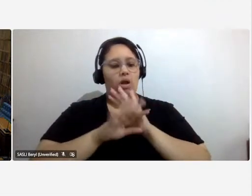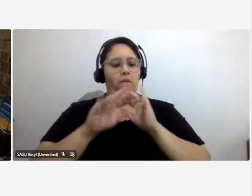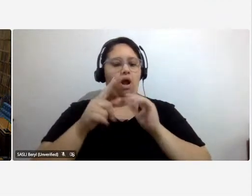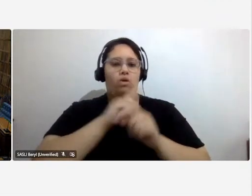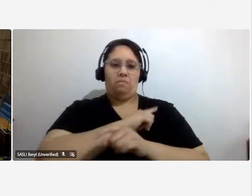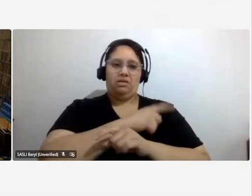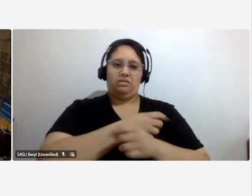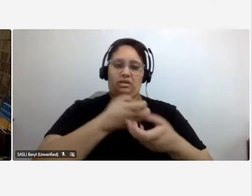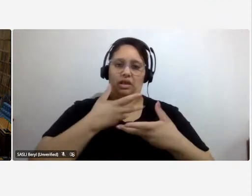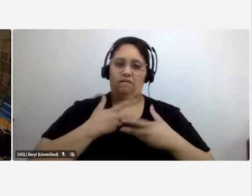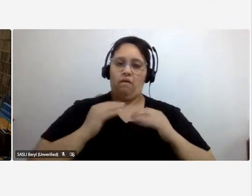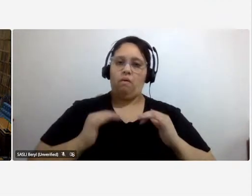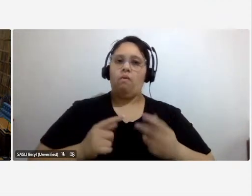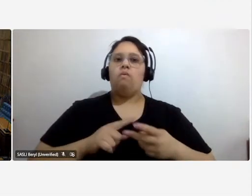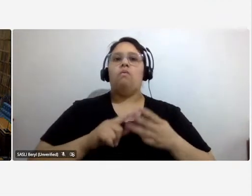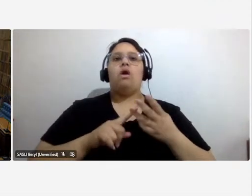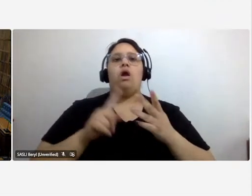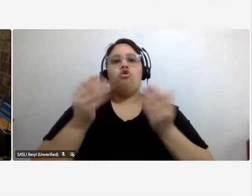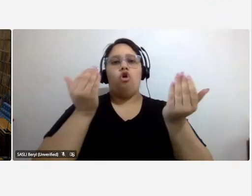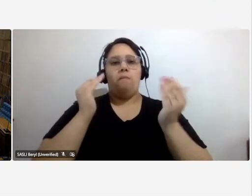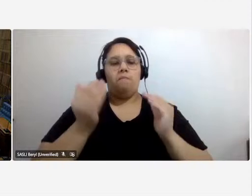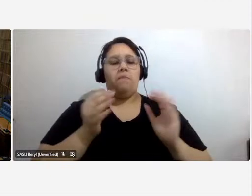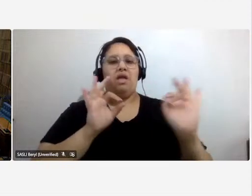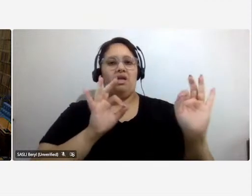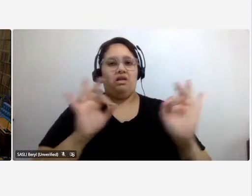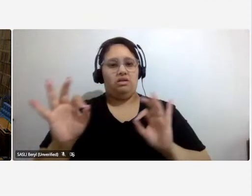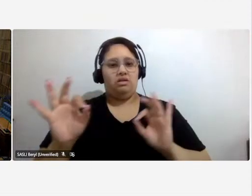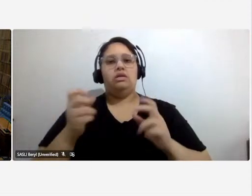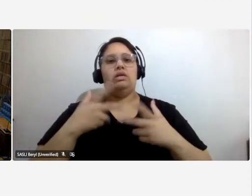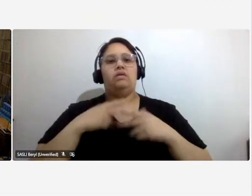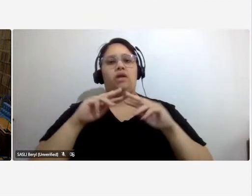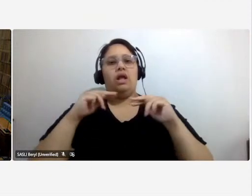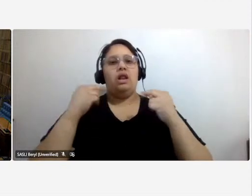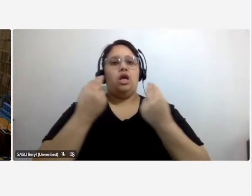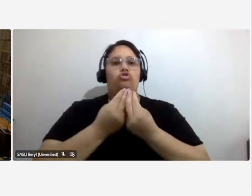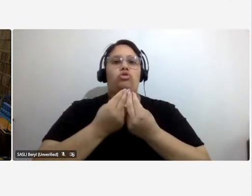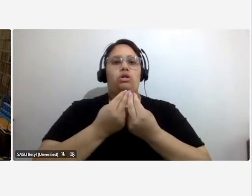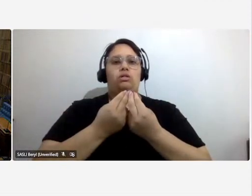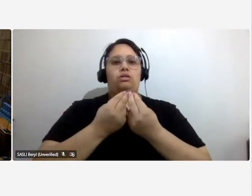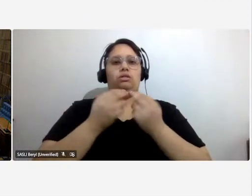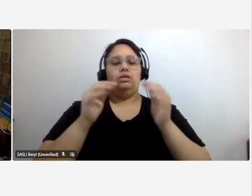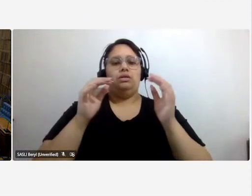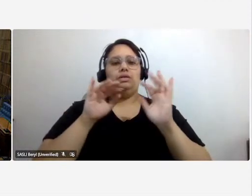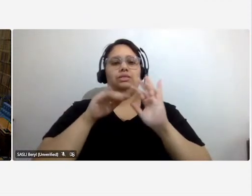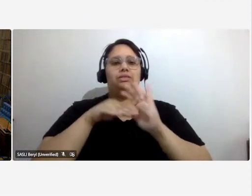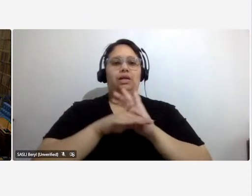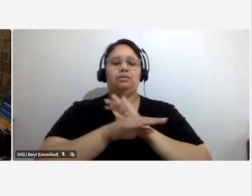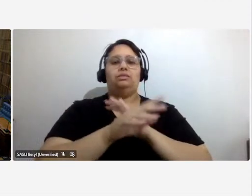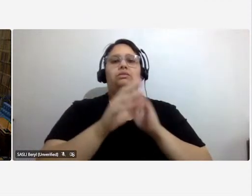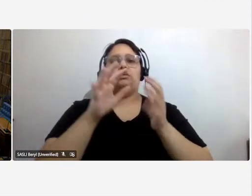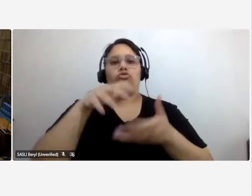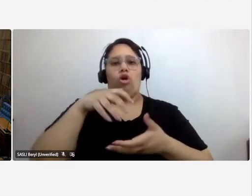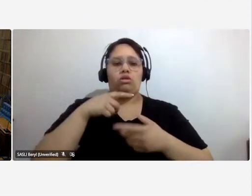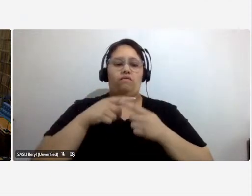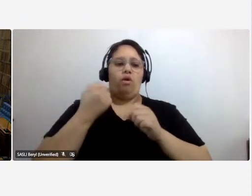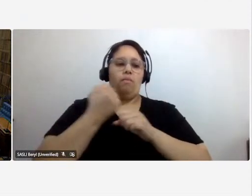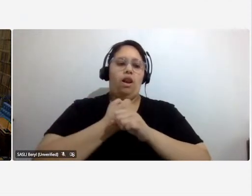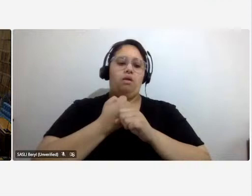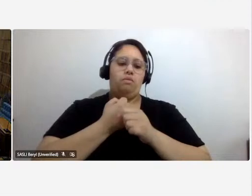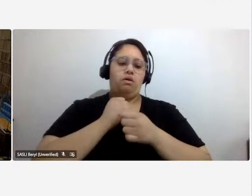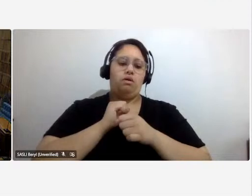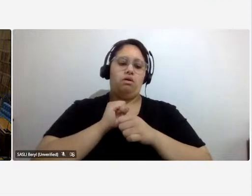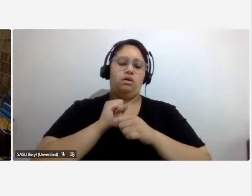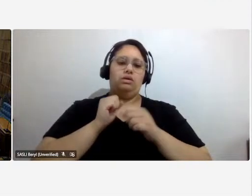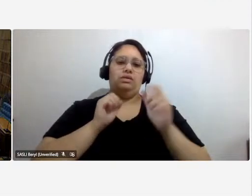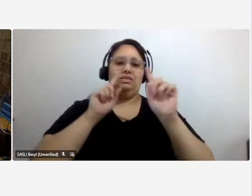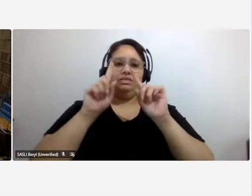capacitated them. And then they compared that to national statistical data from the Labour Force Survey to